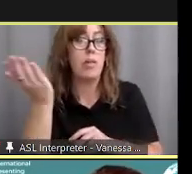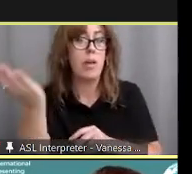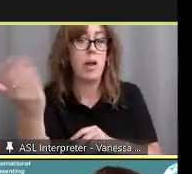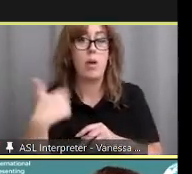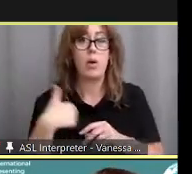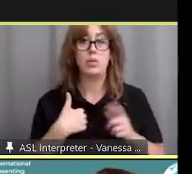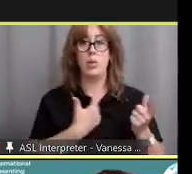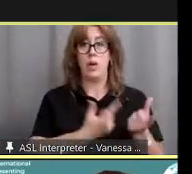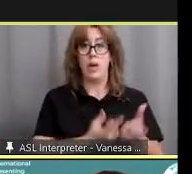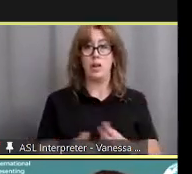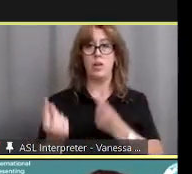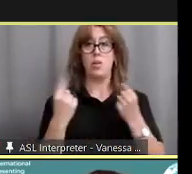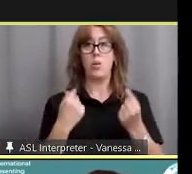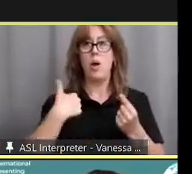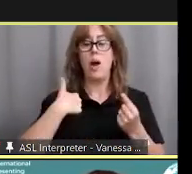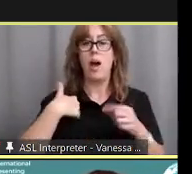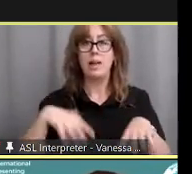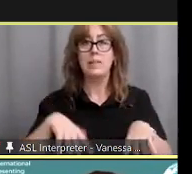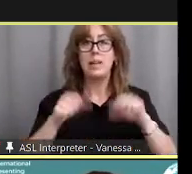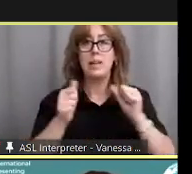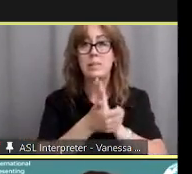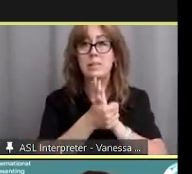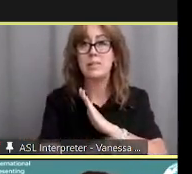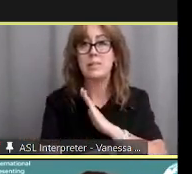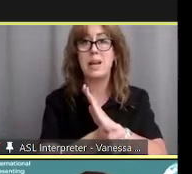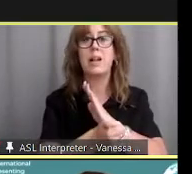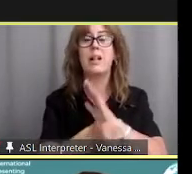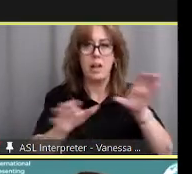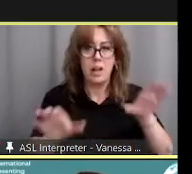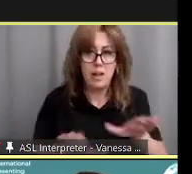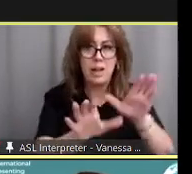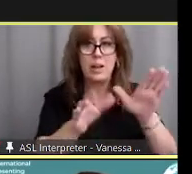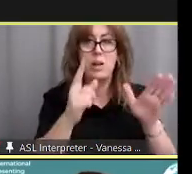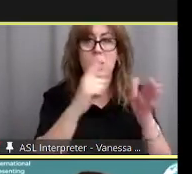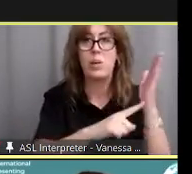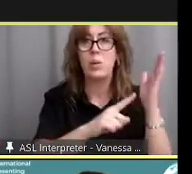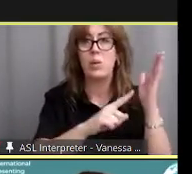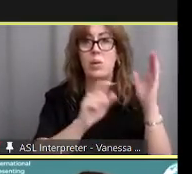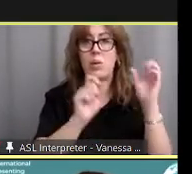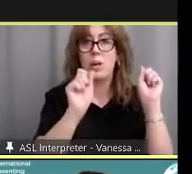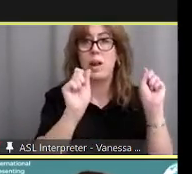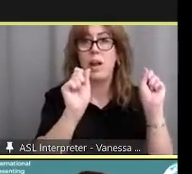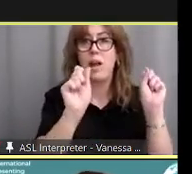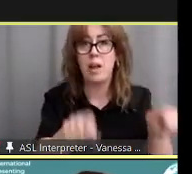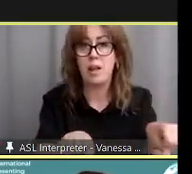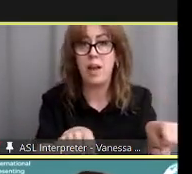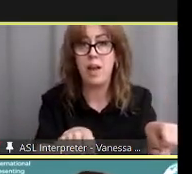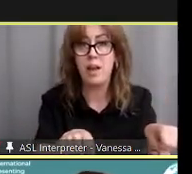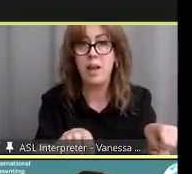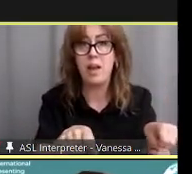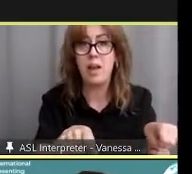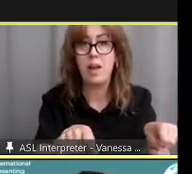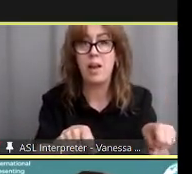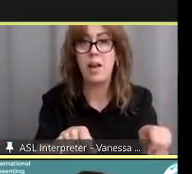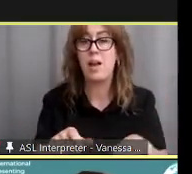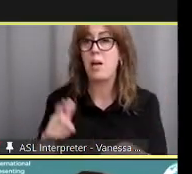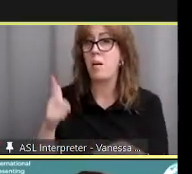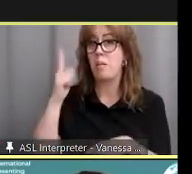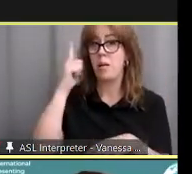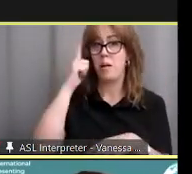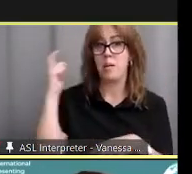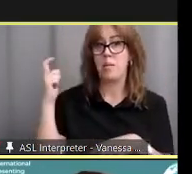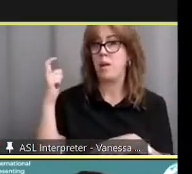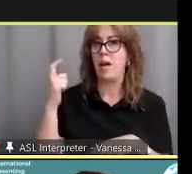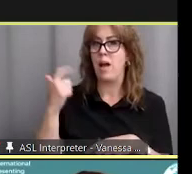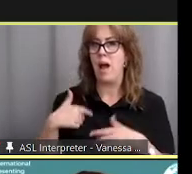I'll play my part. And this means that because I don't want to be alone dreaming